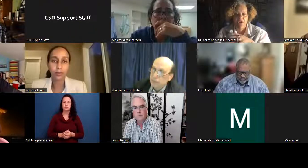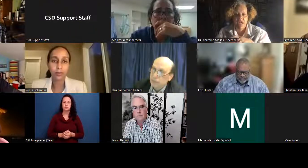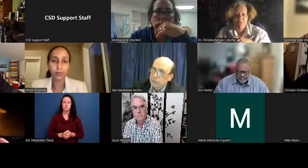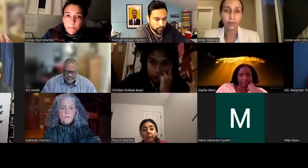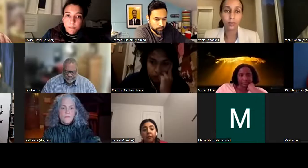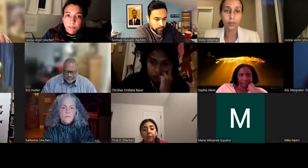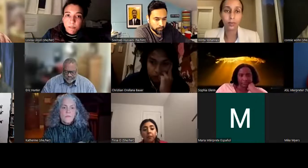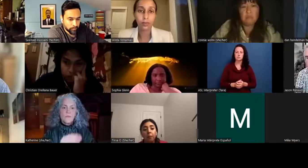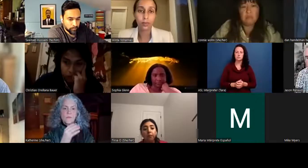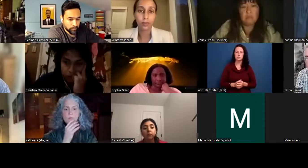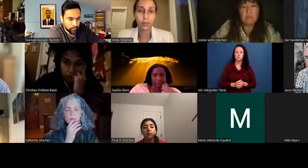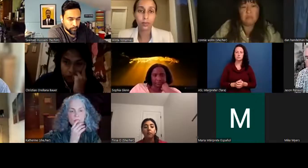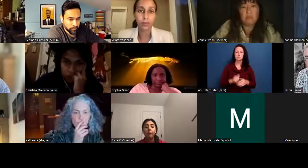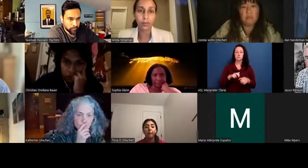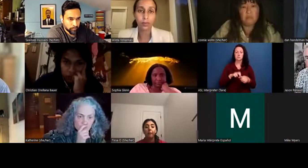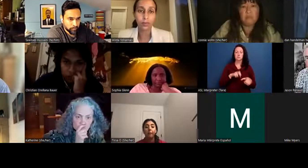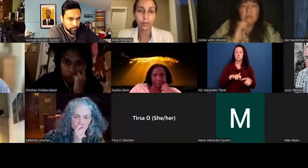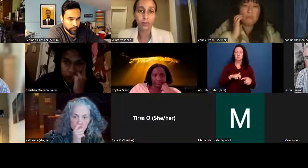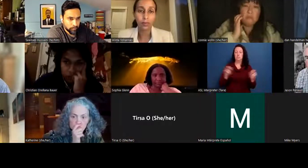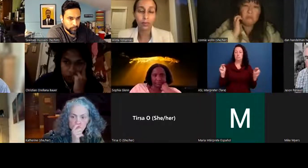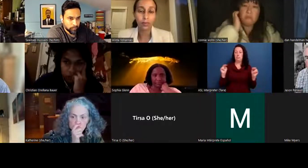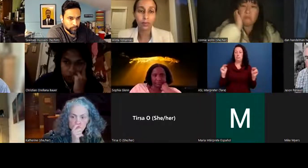And are there any abstentions to this?